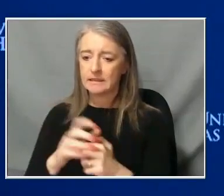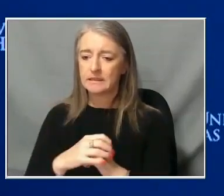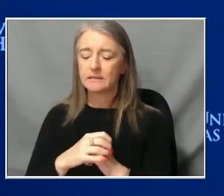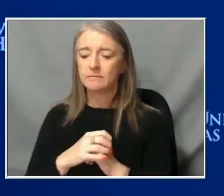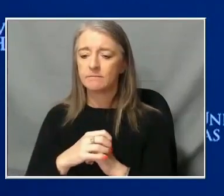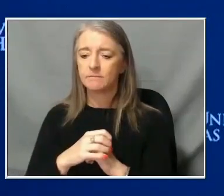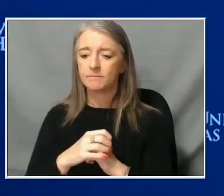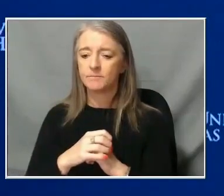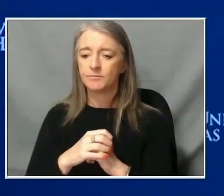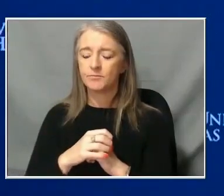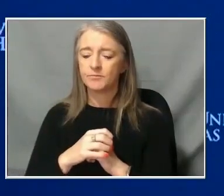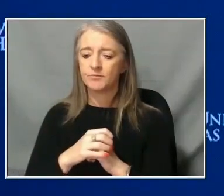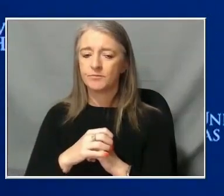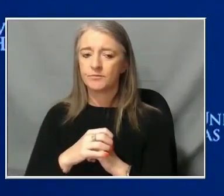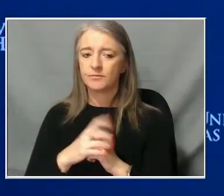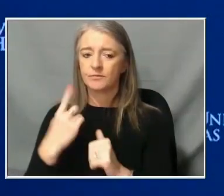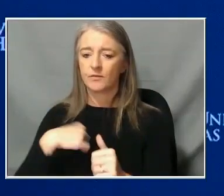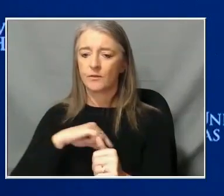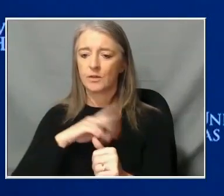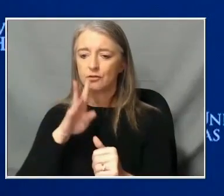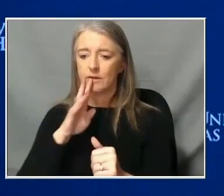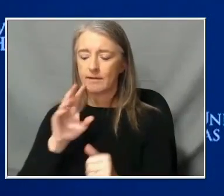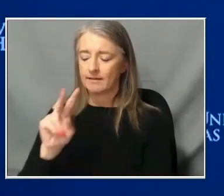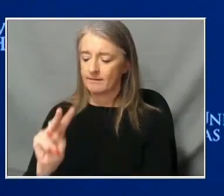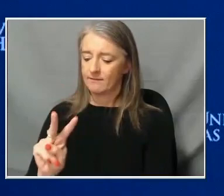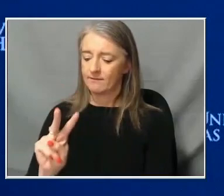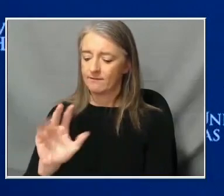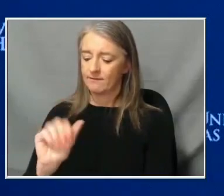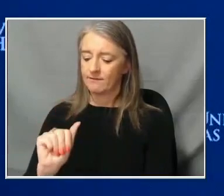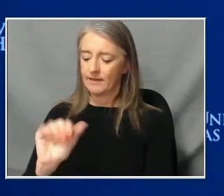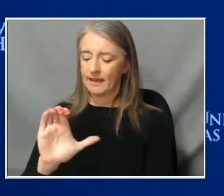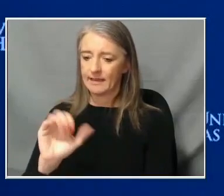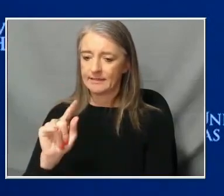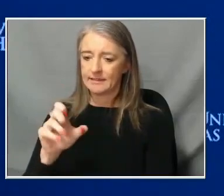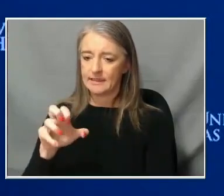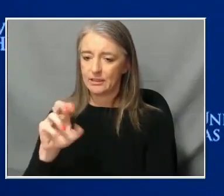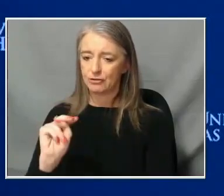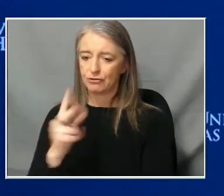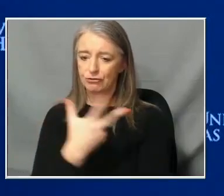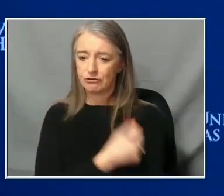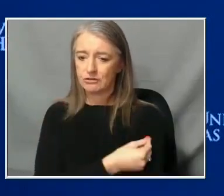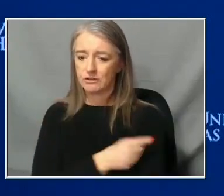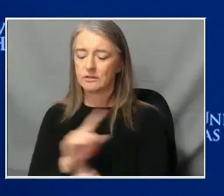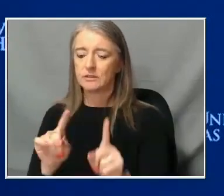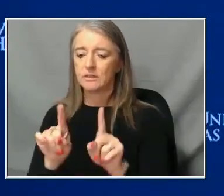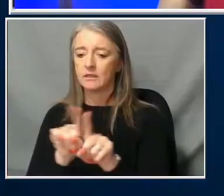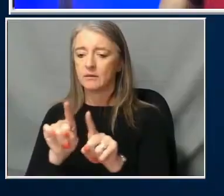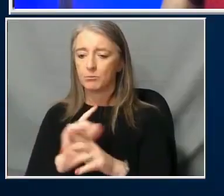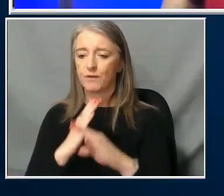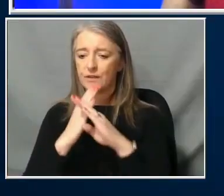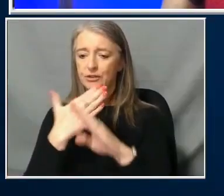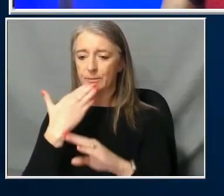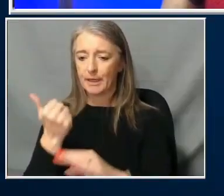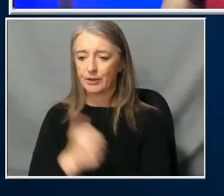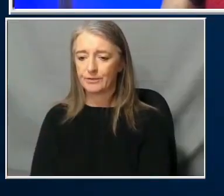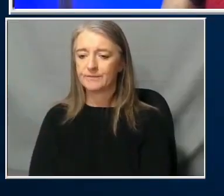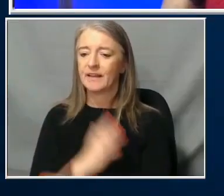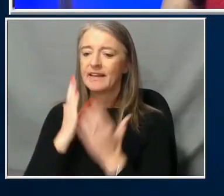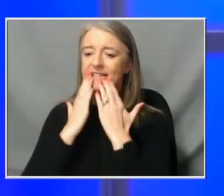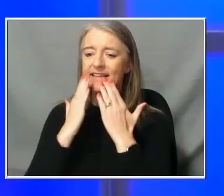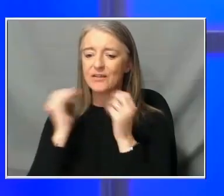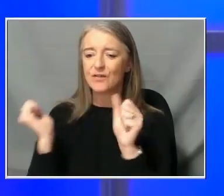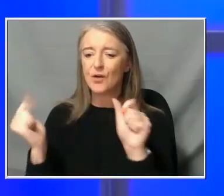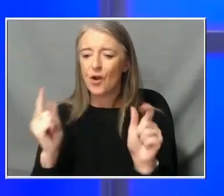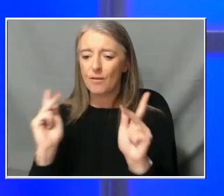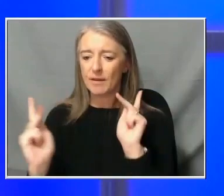other pharmacies if we're talking about vaccines and all of those things. So prevention is always better. Thank you so much to all of our guests